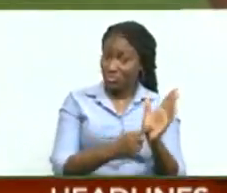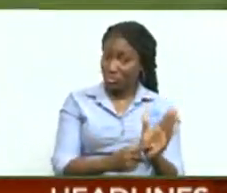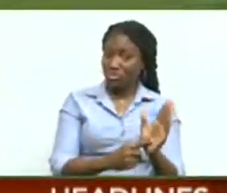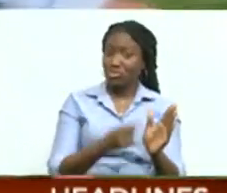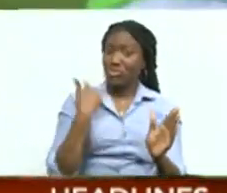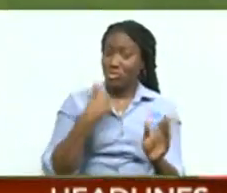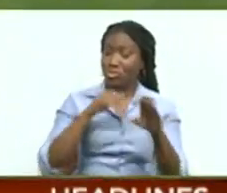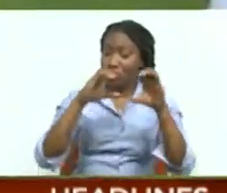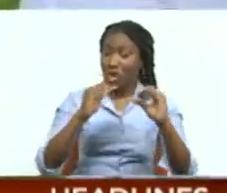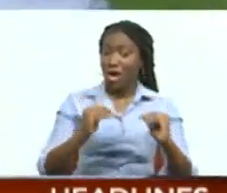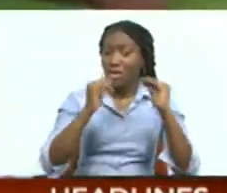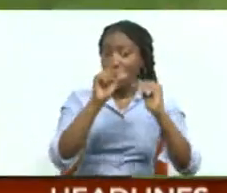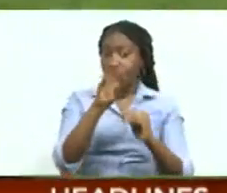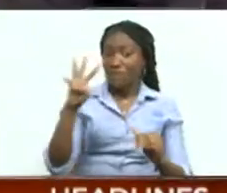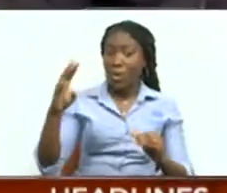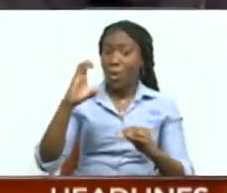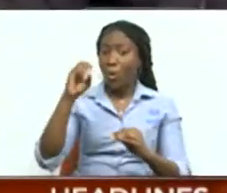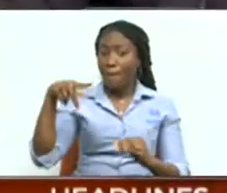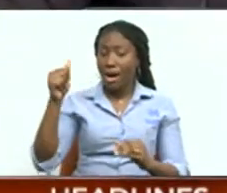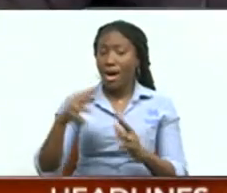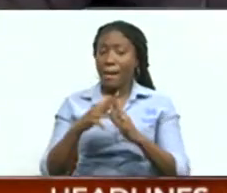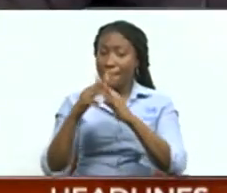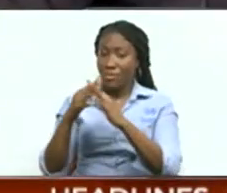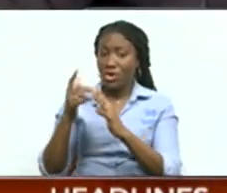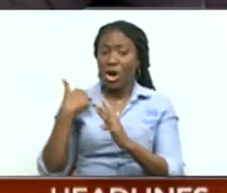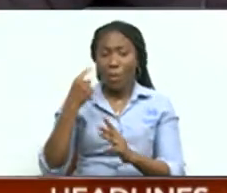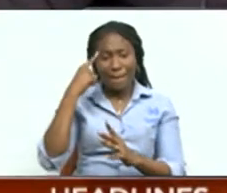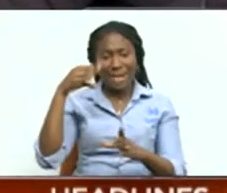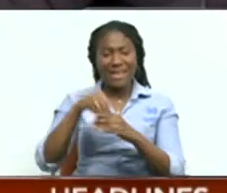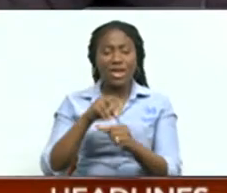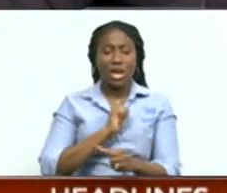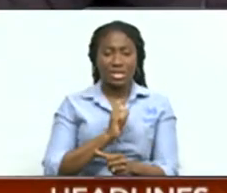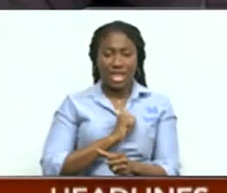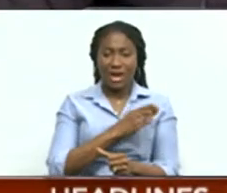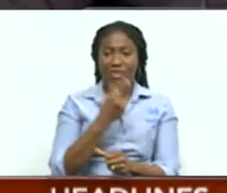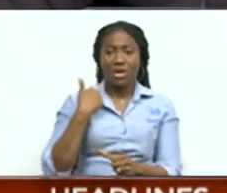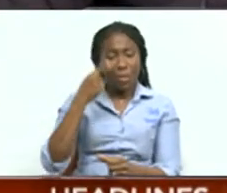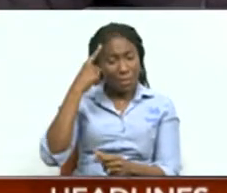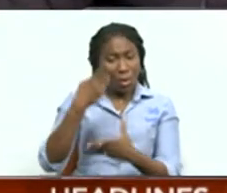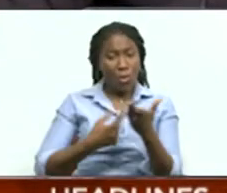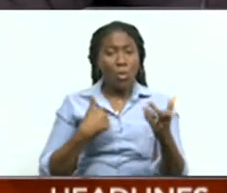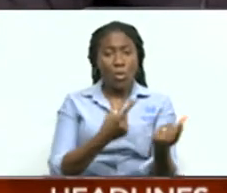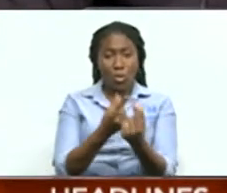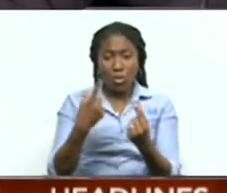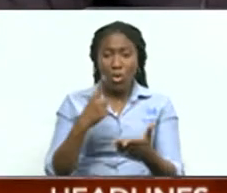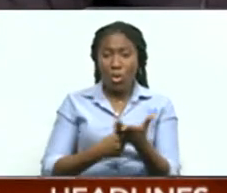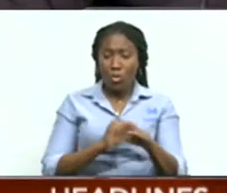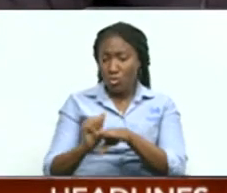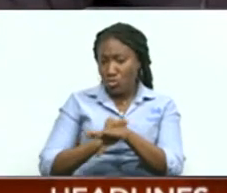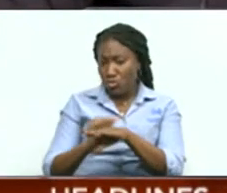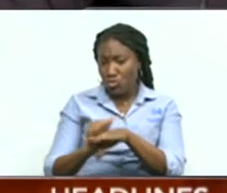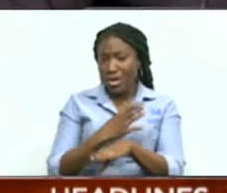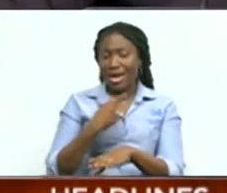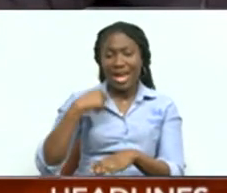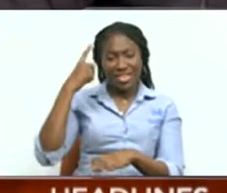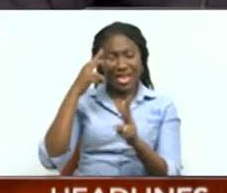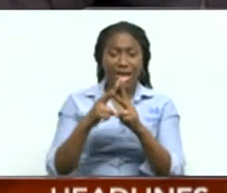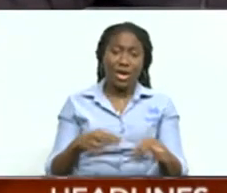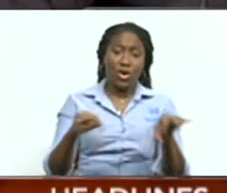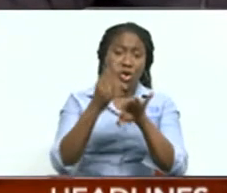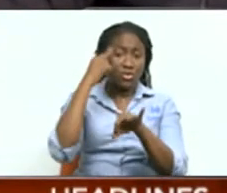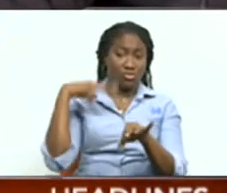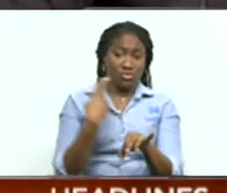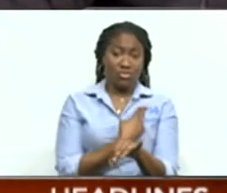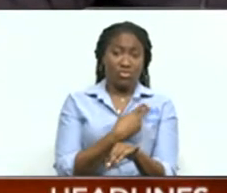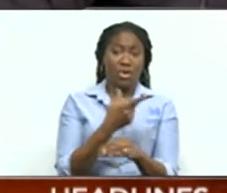in the 2024 Copa America. We believe in ourselves and believe what we have been doing and what we've been working on. And I think that's key for us first and